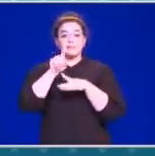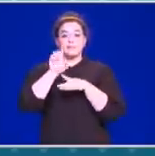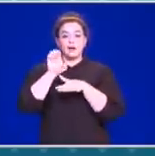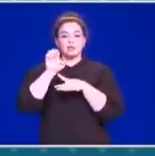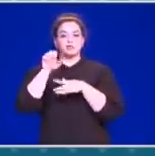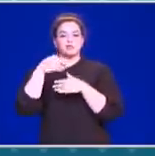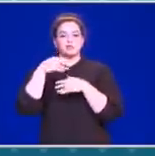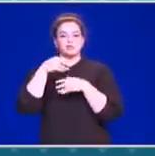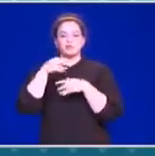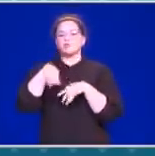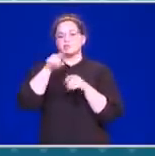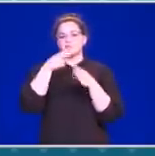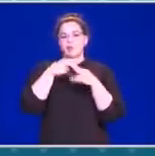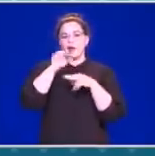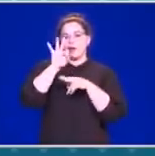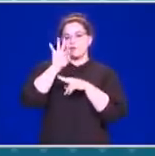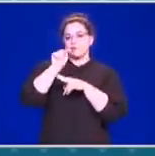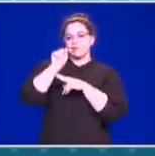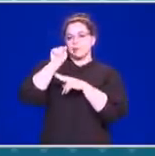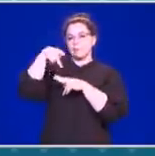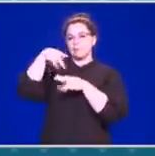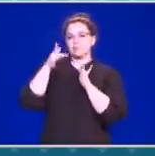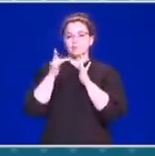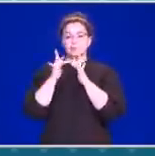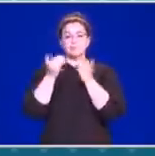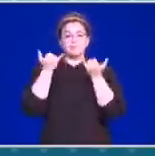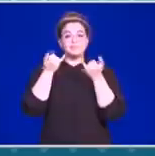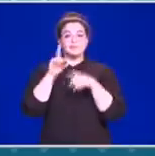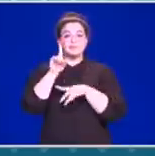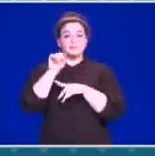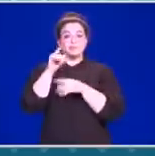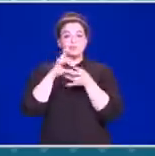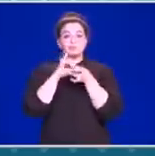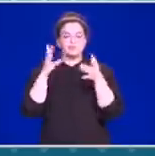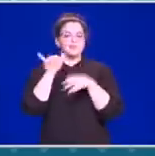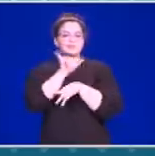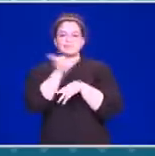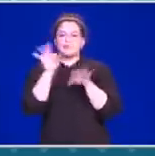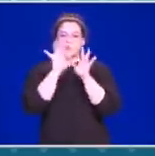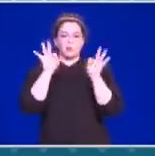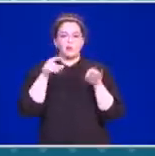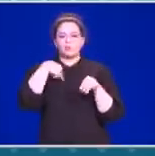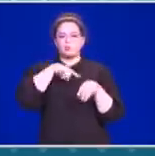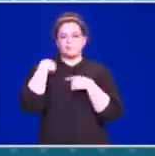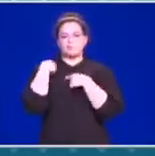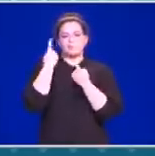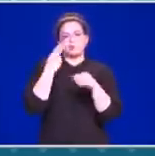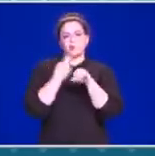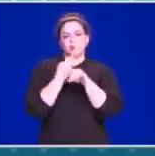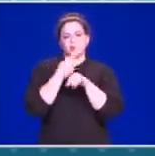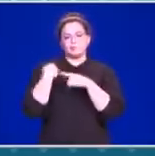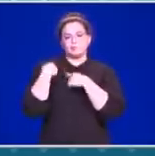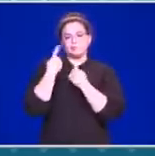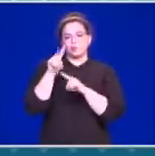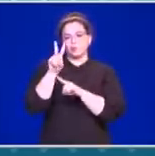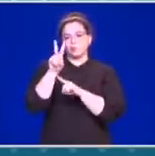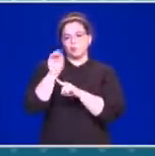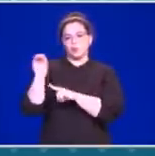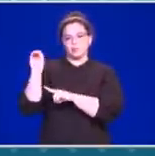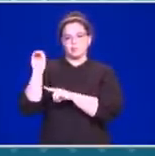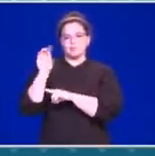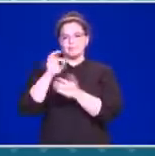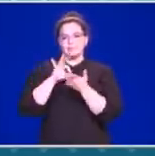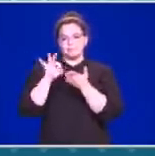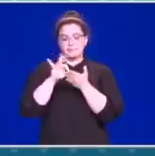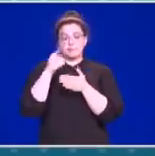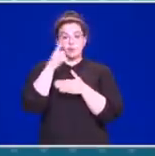or FTP site. Today's data release is the same format we've used since the 2000 census. For